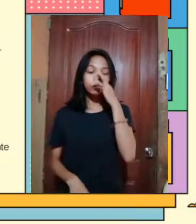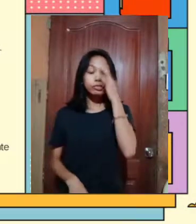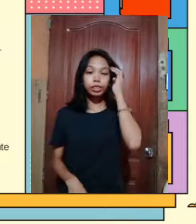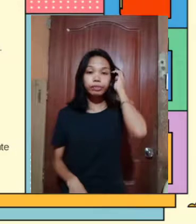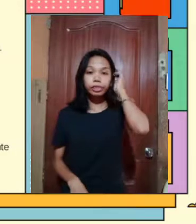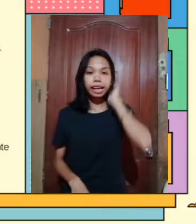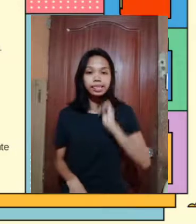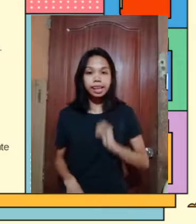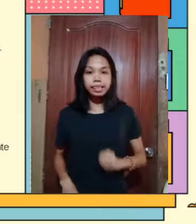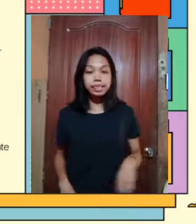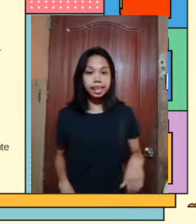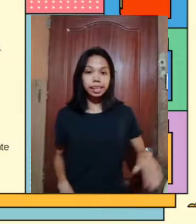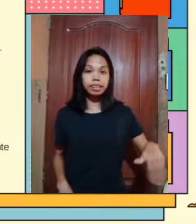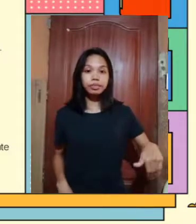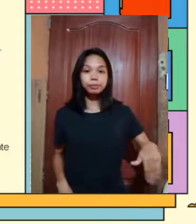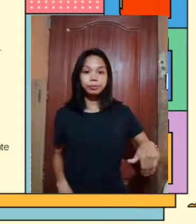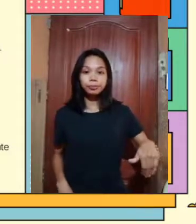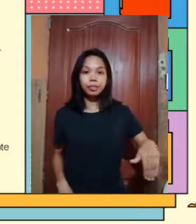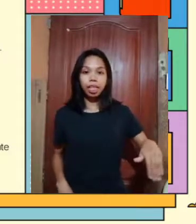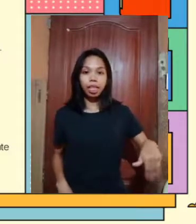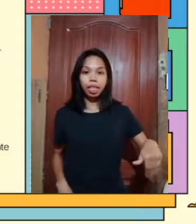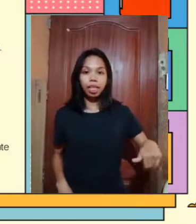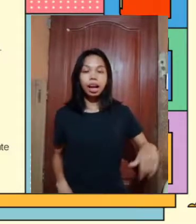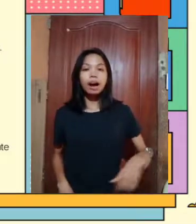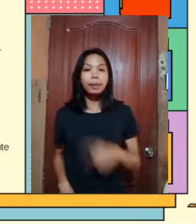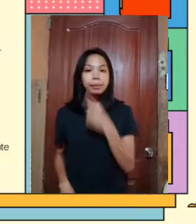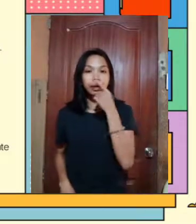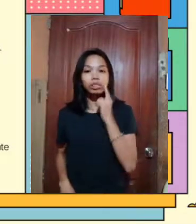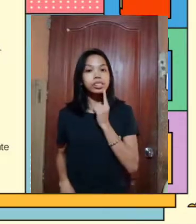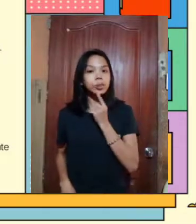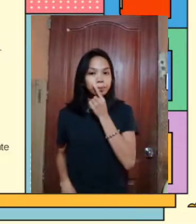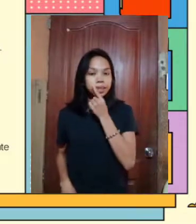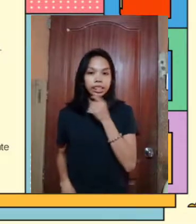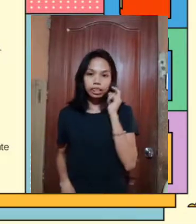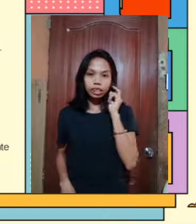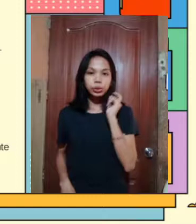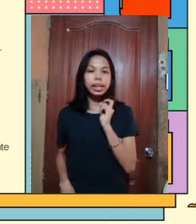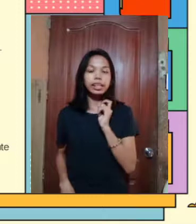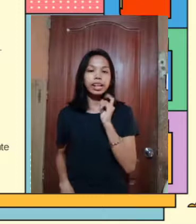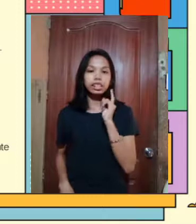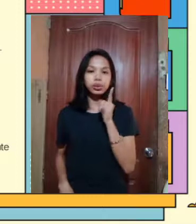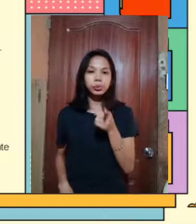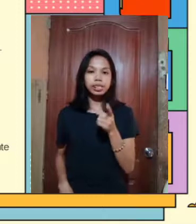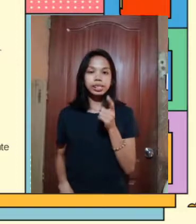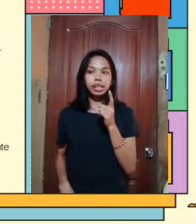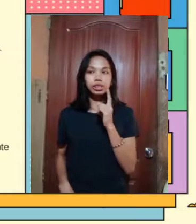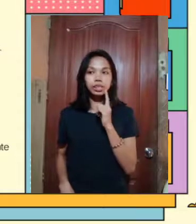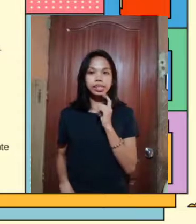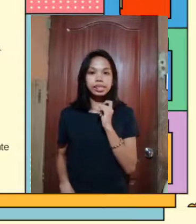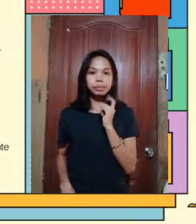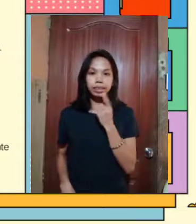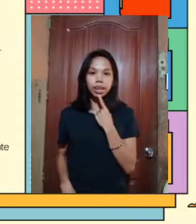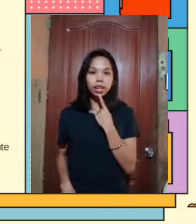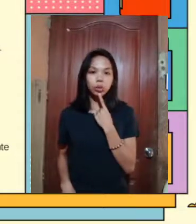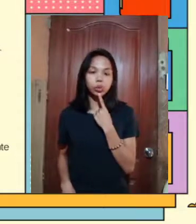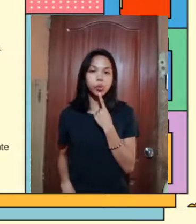So as you observe, when I sign the not yet, my mouth is open, and you can